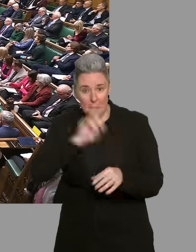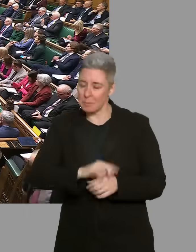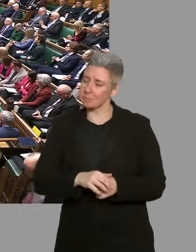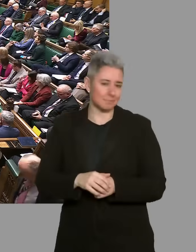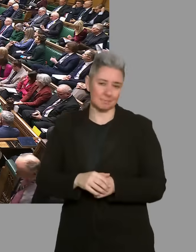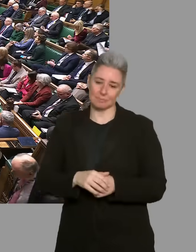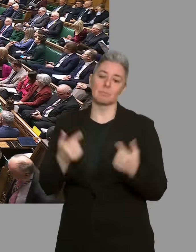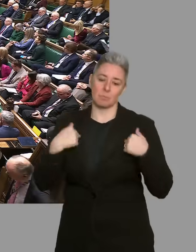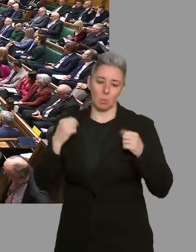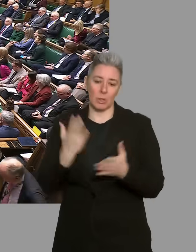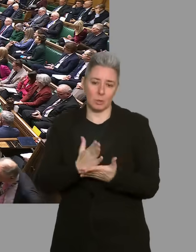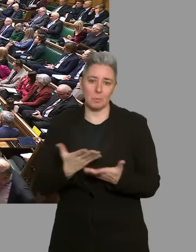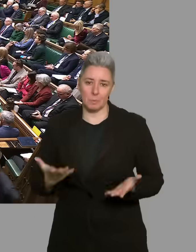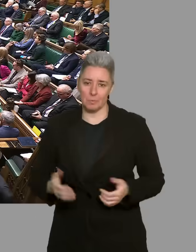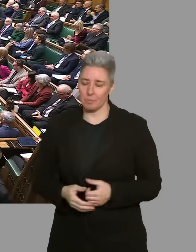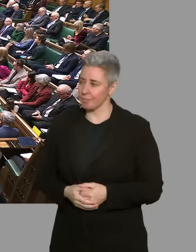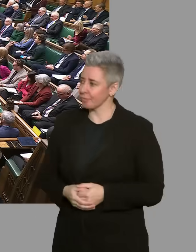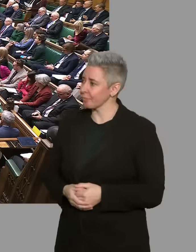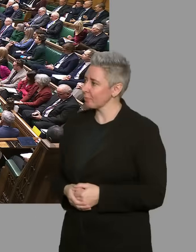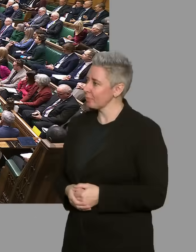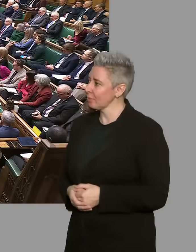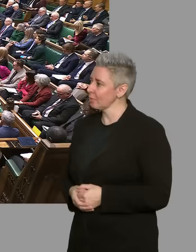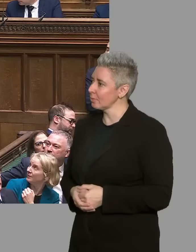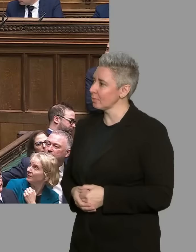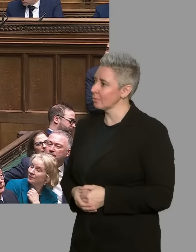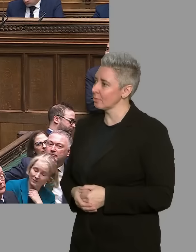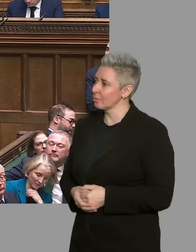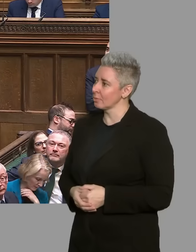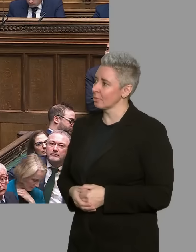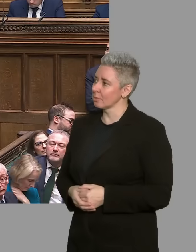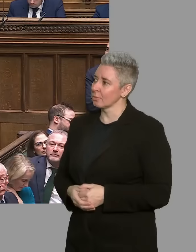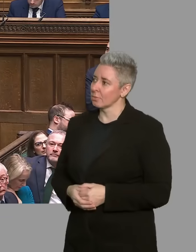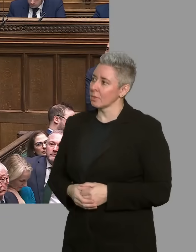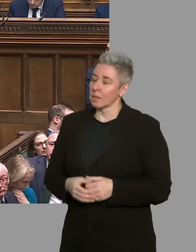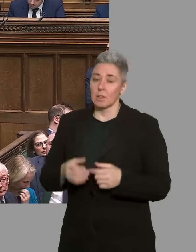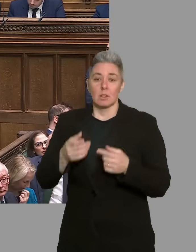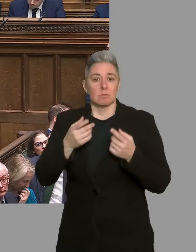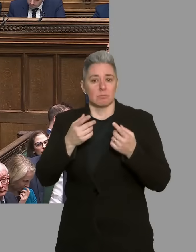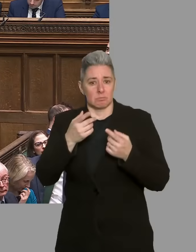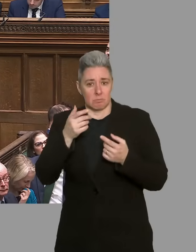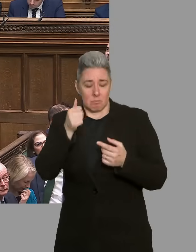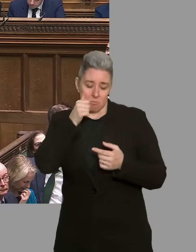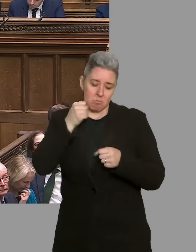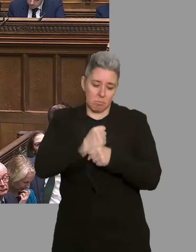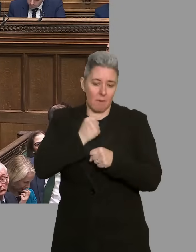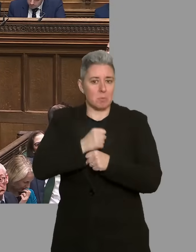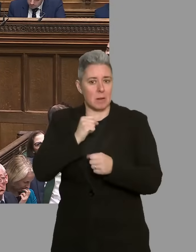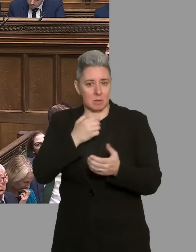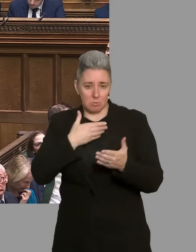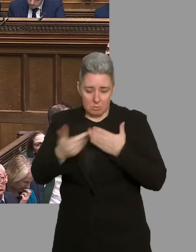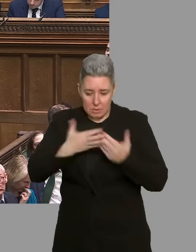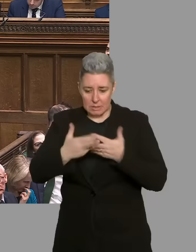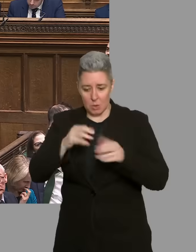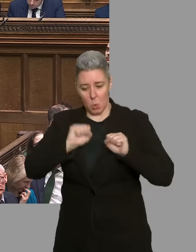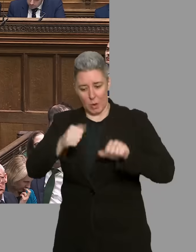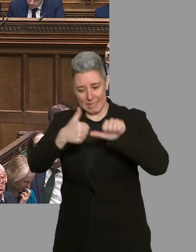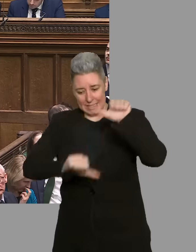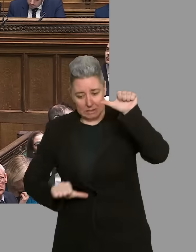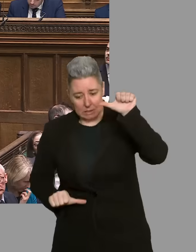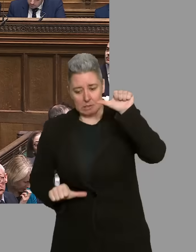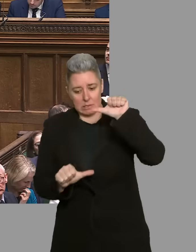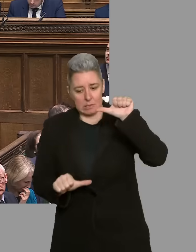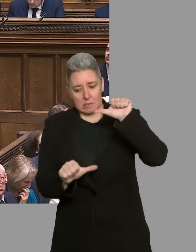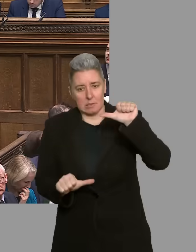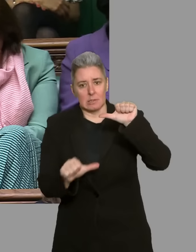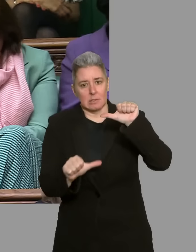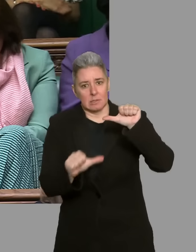NHS modernisation and reform. Does the Prime Minister agree with me that we need to tackle victim waiting lists by reforming